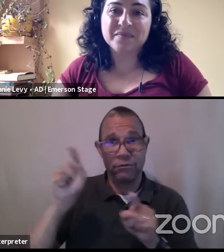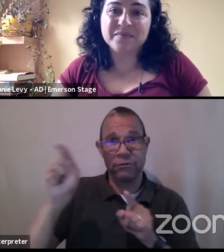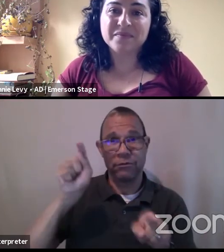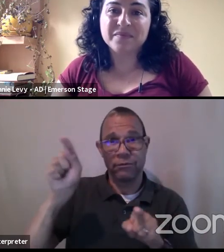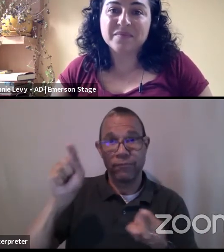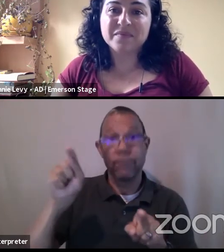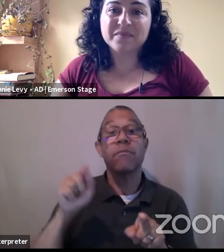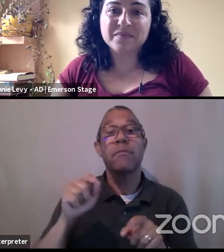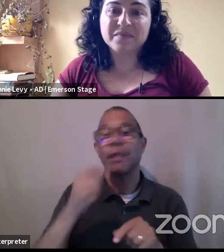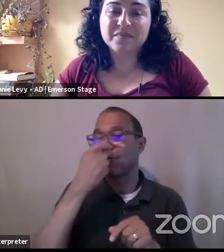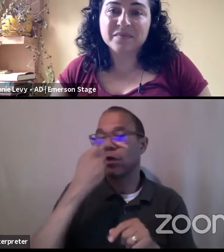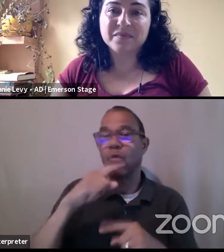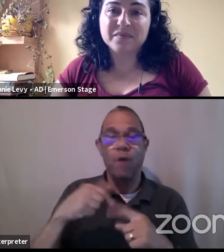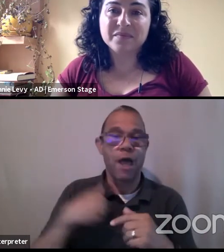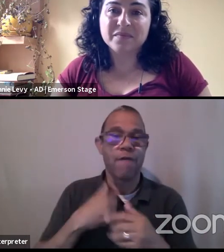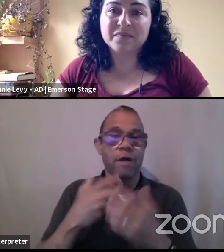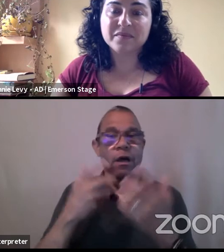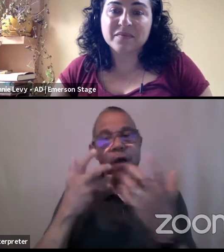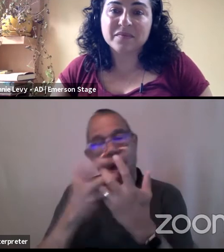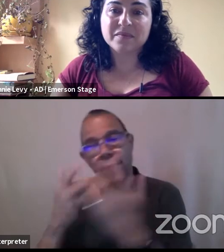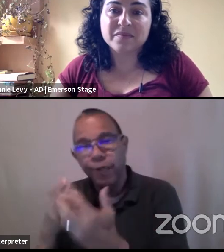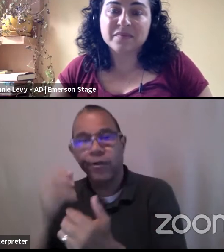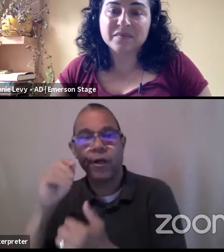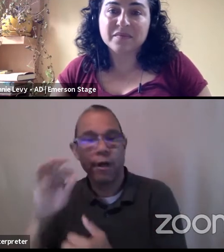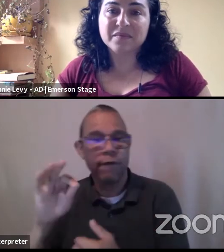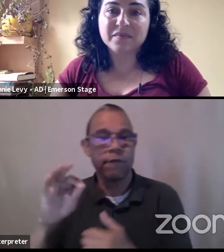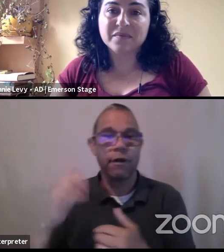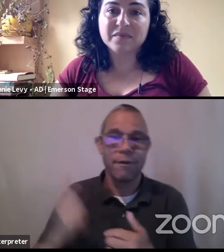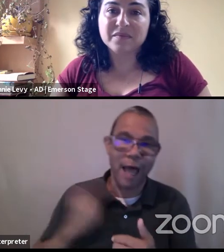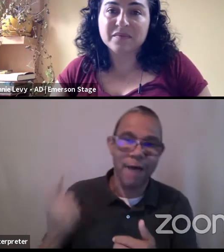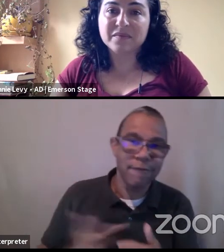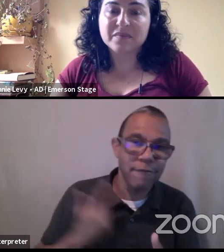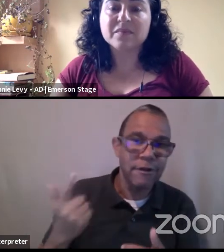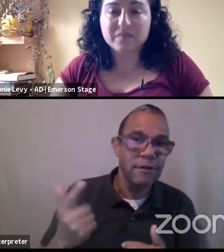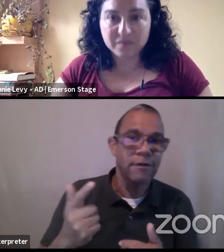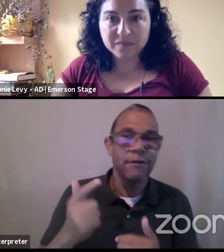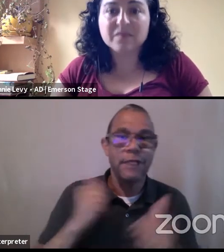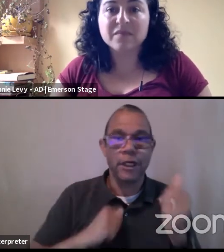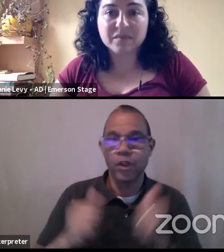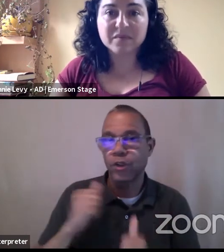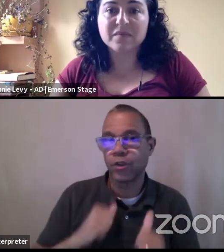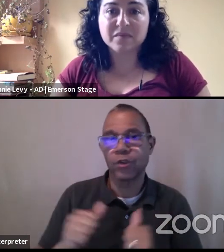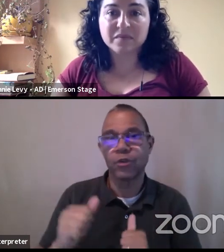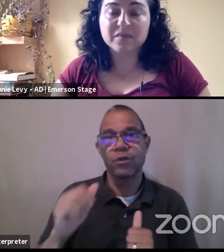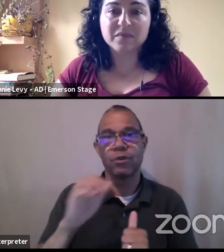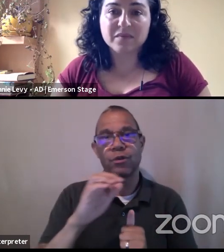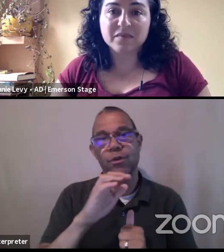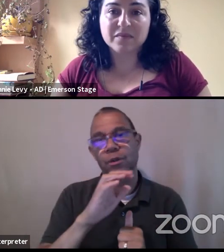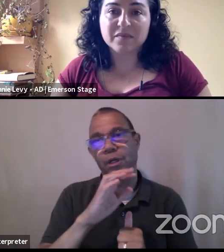there's a combination of live theatre and